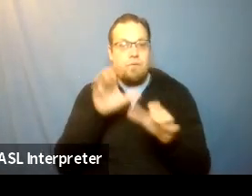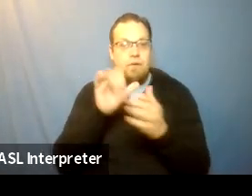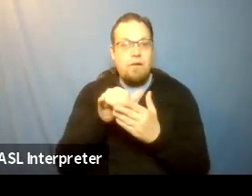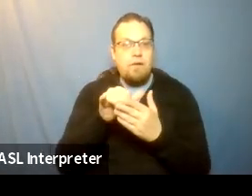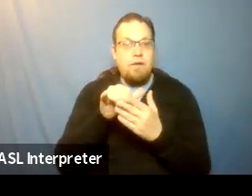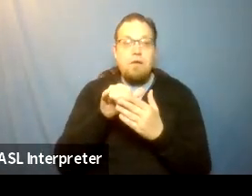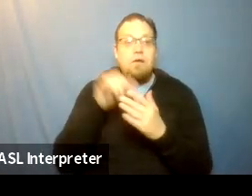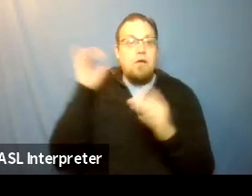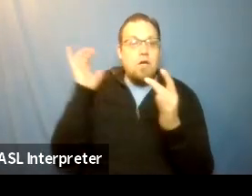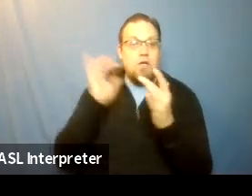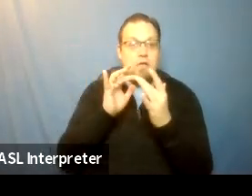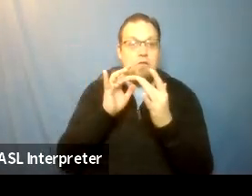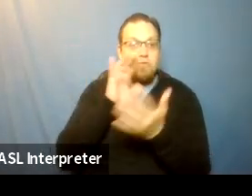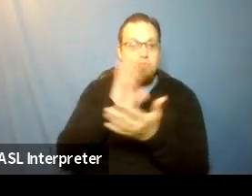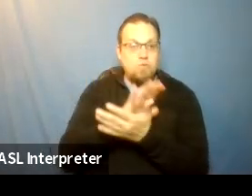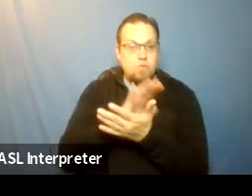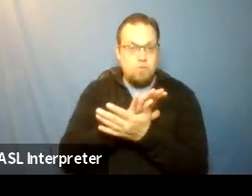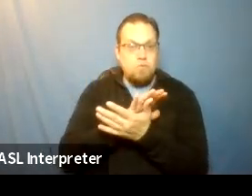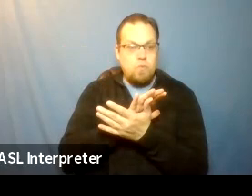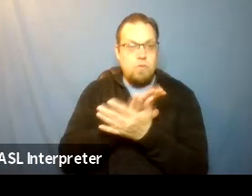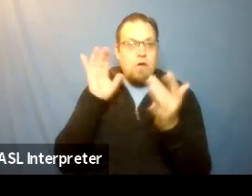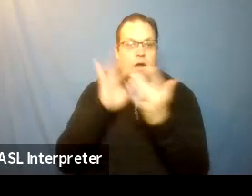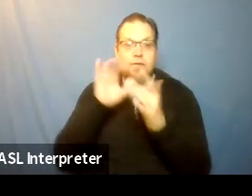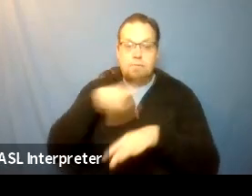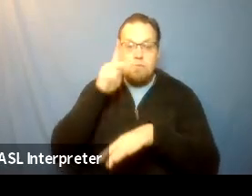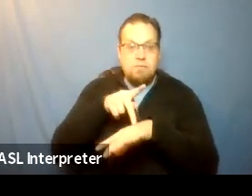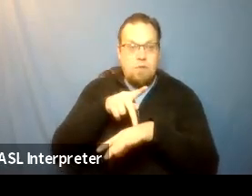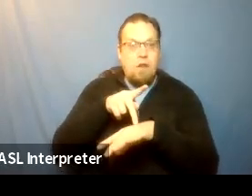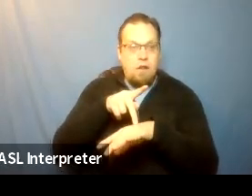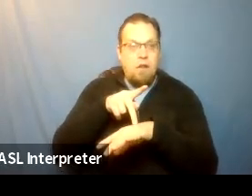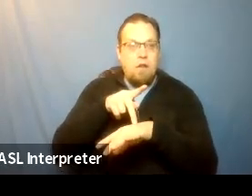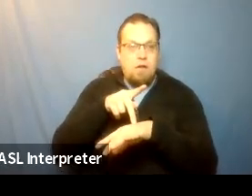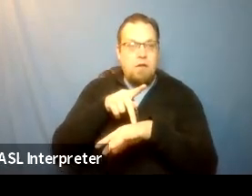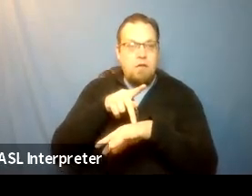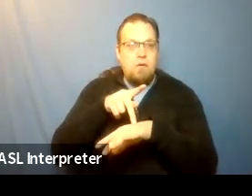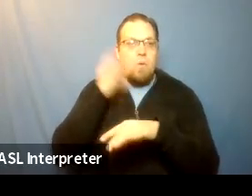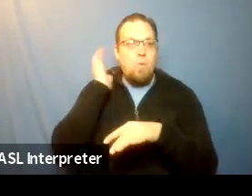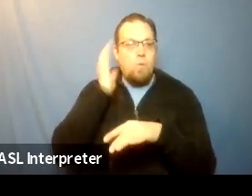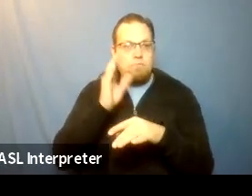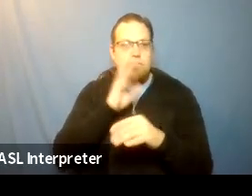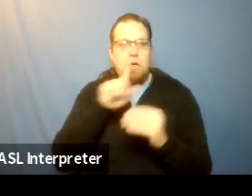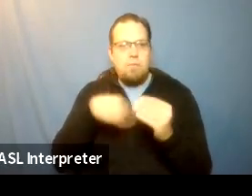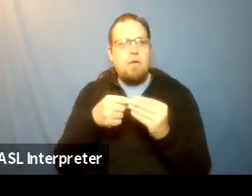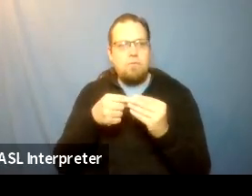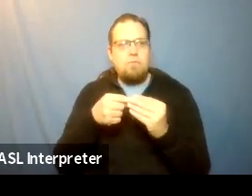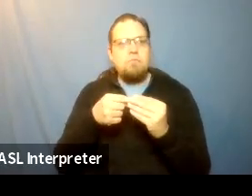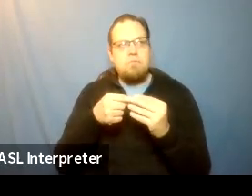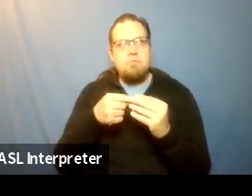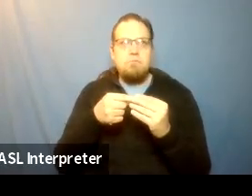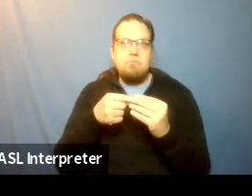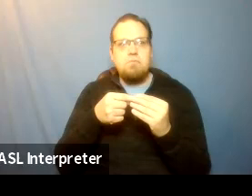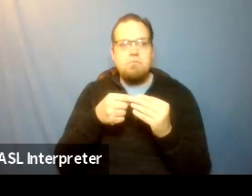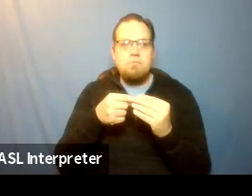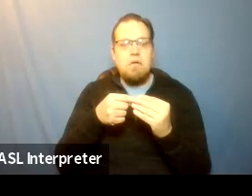need to do is contact the school. You need to contact the principal, and they will go over